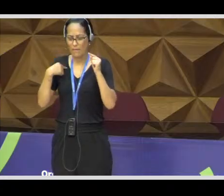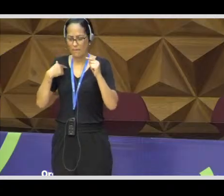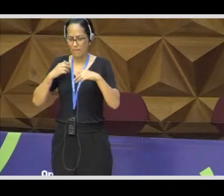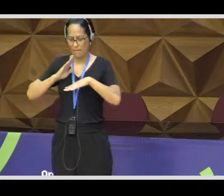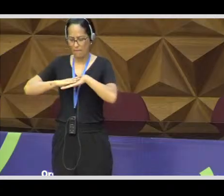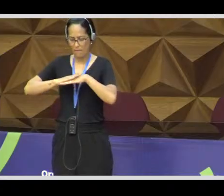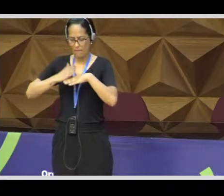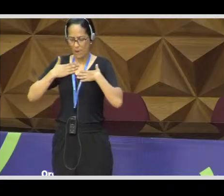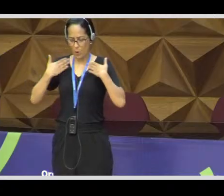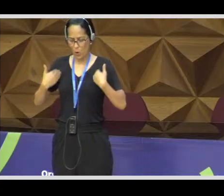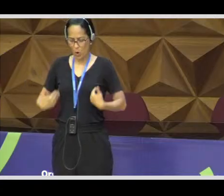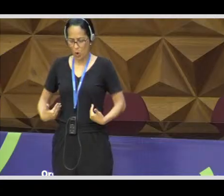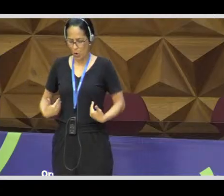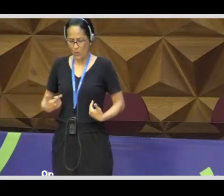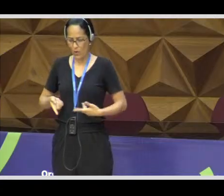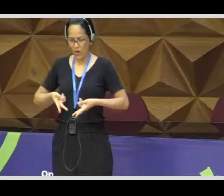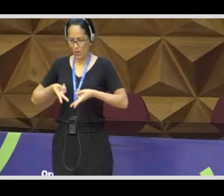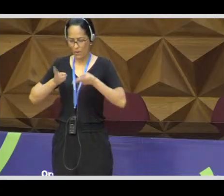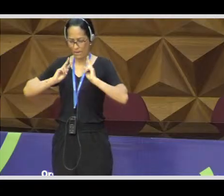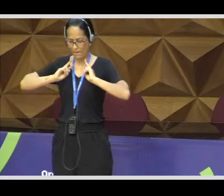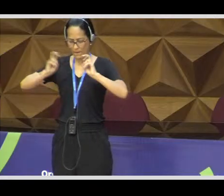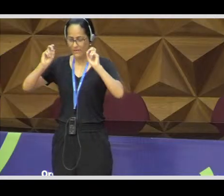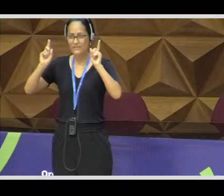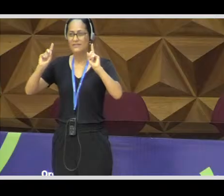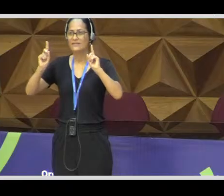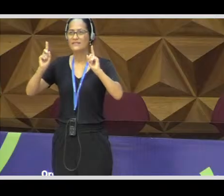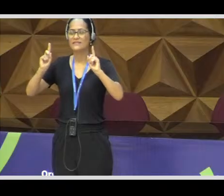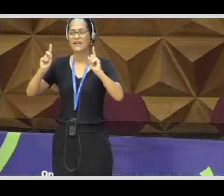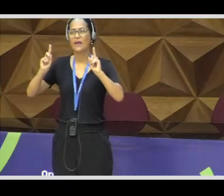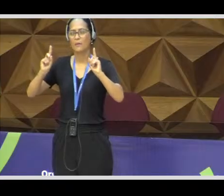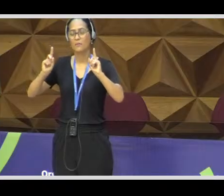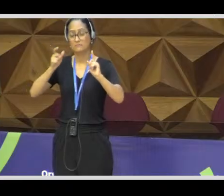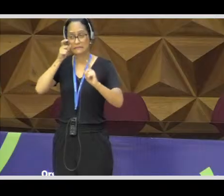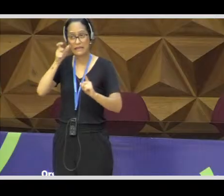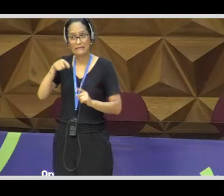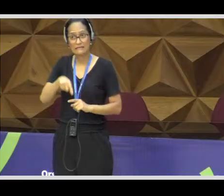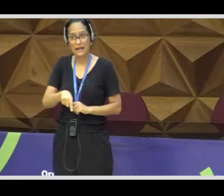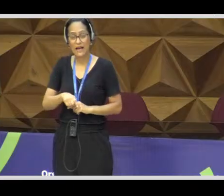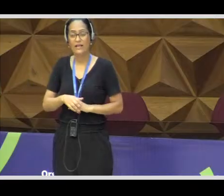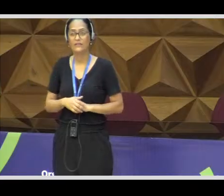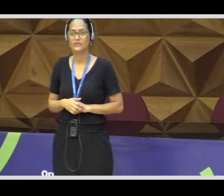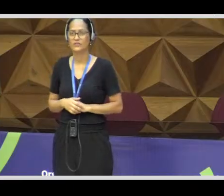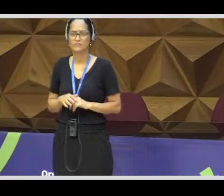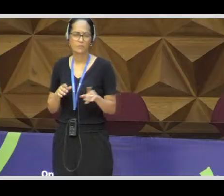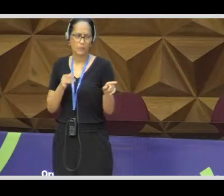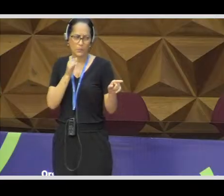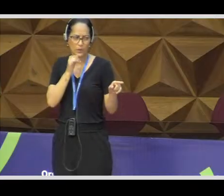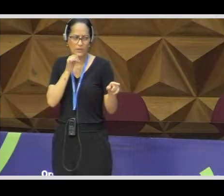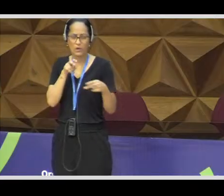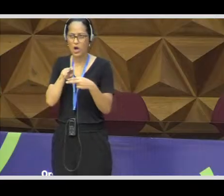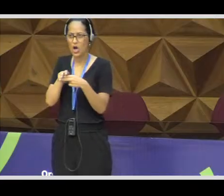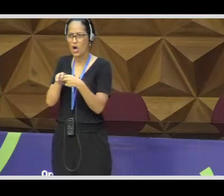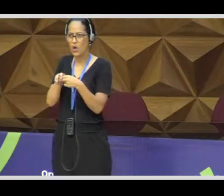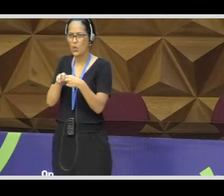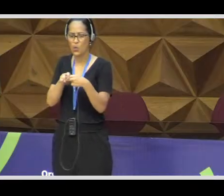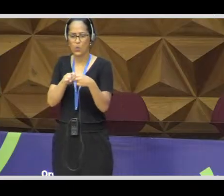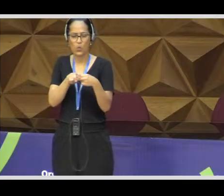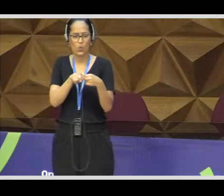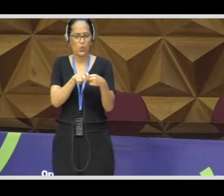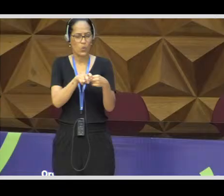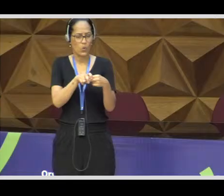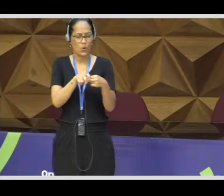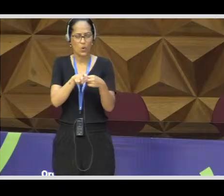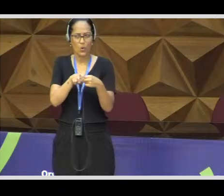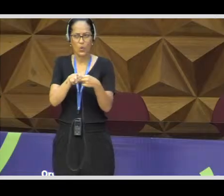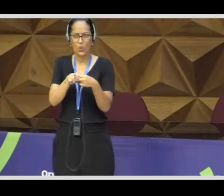would do was we would rotate people a small amount, but visually they'd rotate a large amount, or we'd rotate them a large amount physically, but they'd